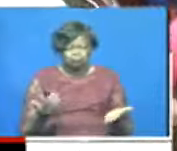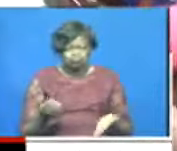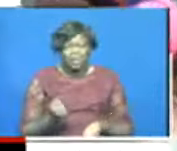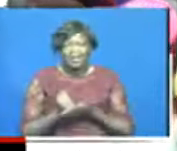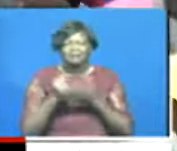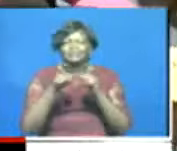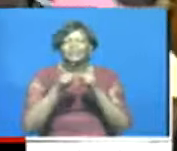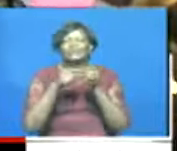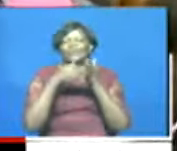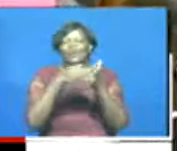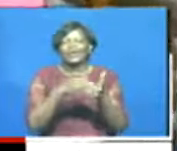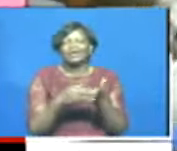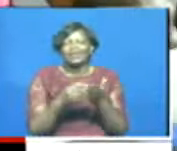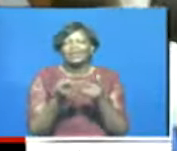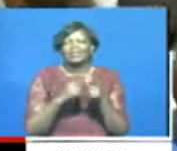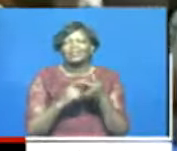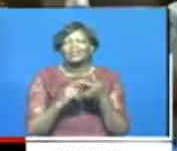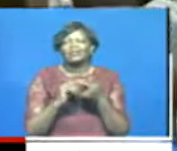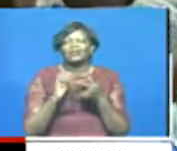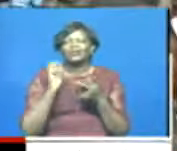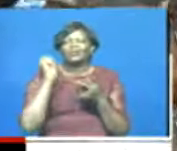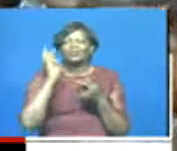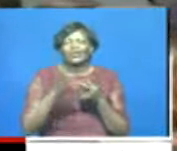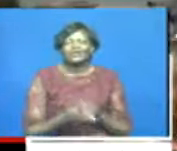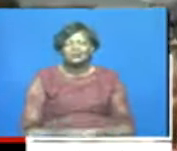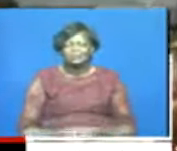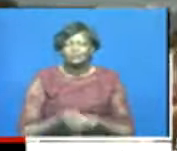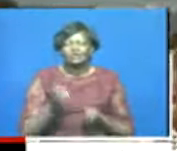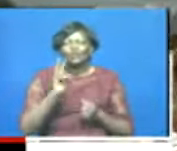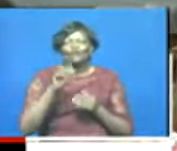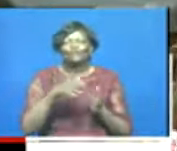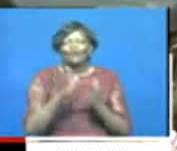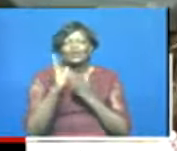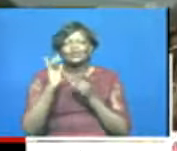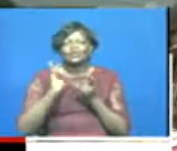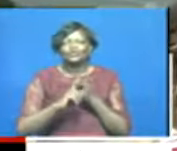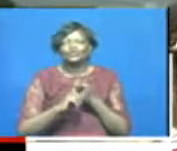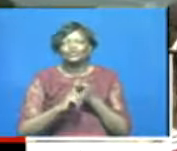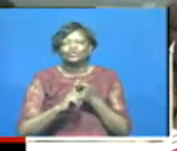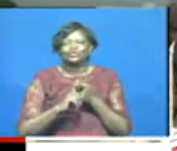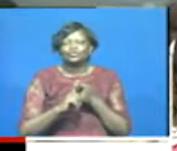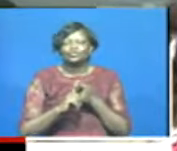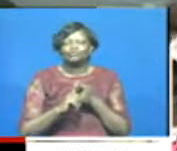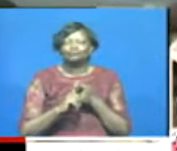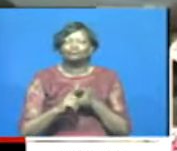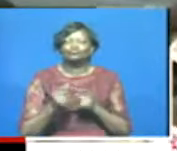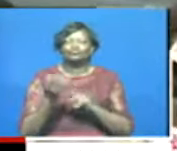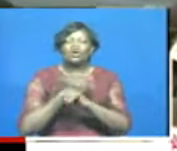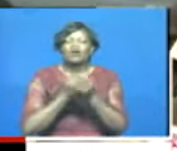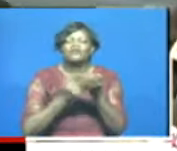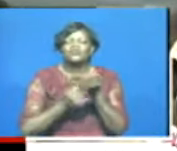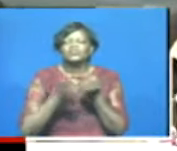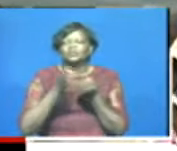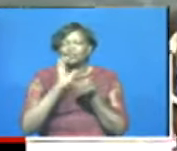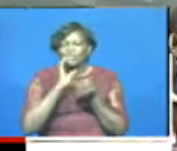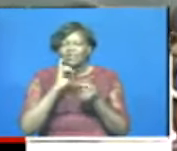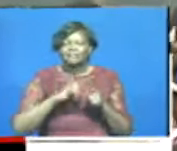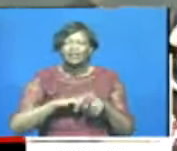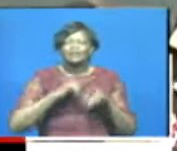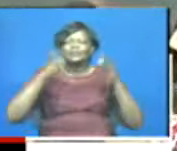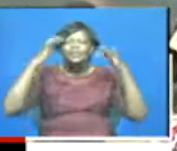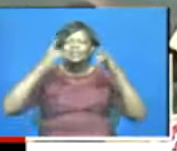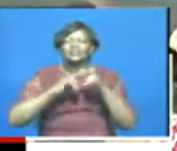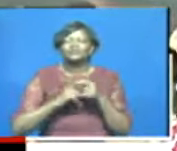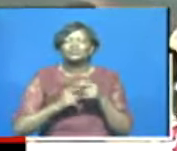wanyonge. Tutatumia mbinu ya kuvuna maji ya mvua wakati inanyesha. Tutajenga